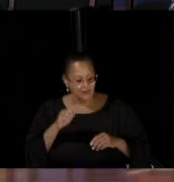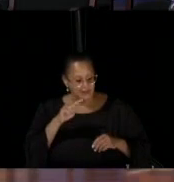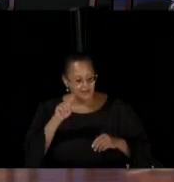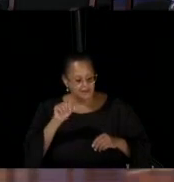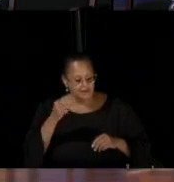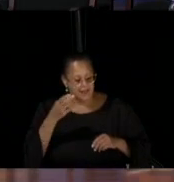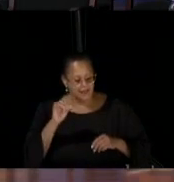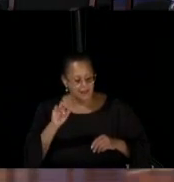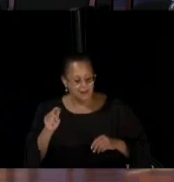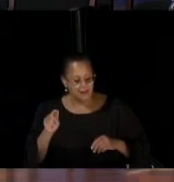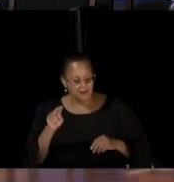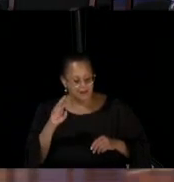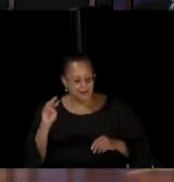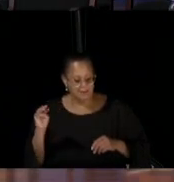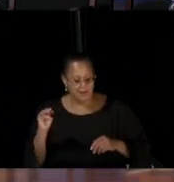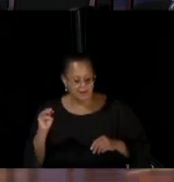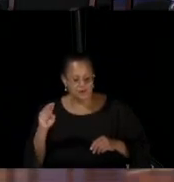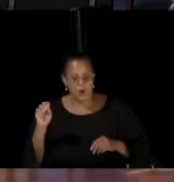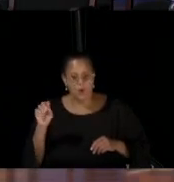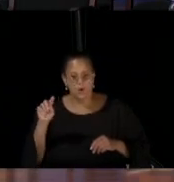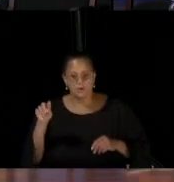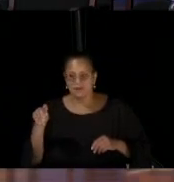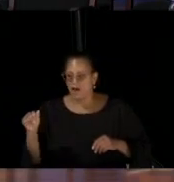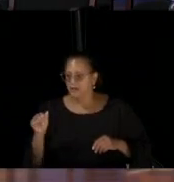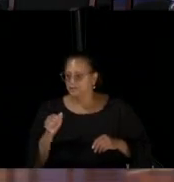Zahin Manish Oza.